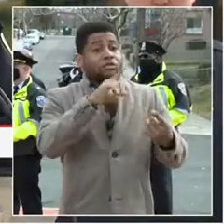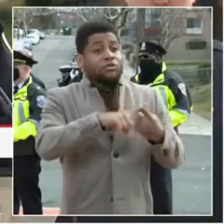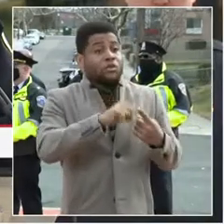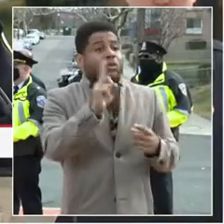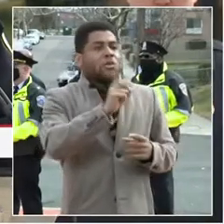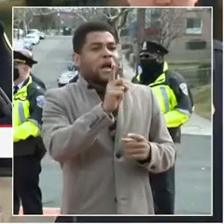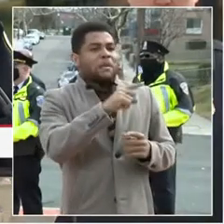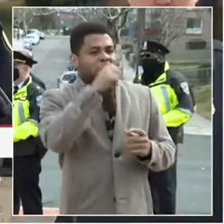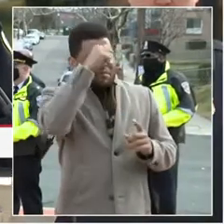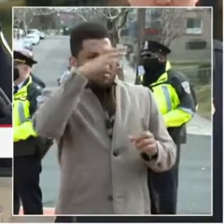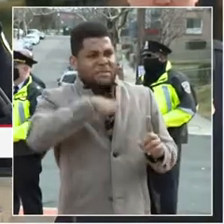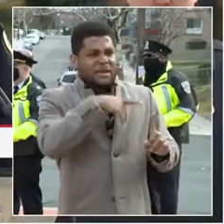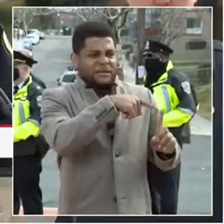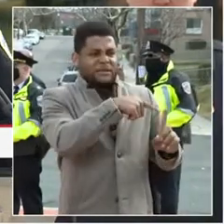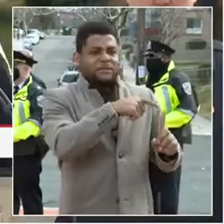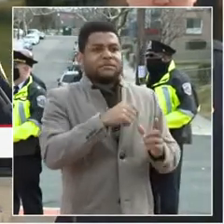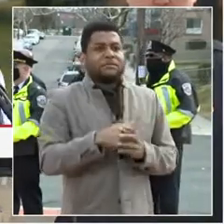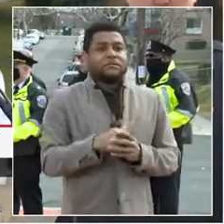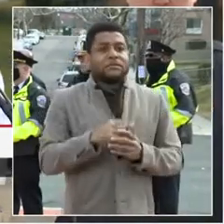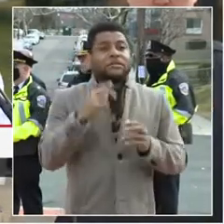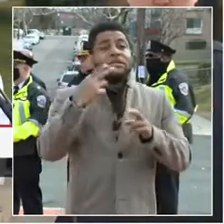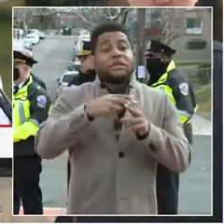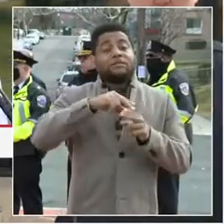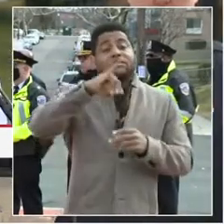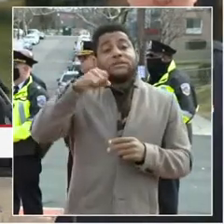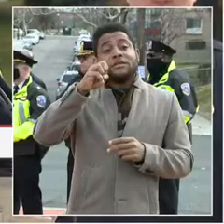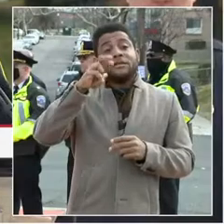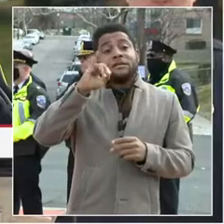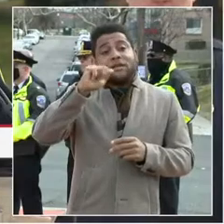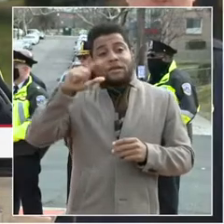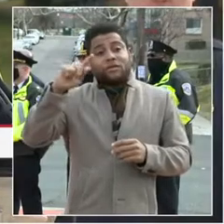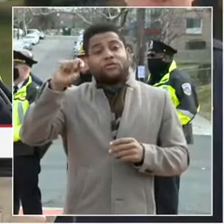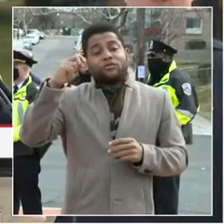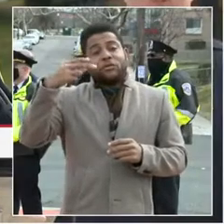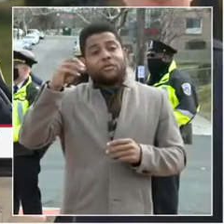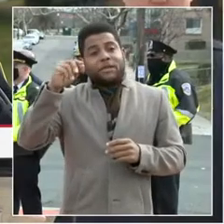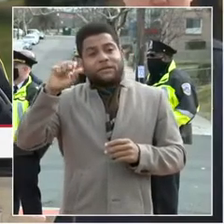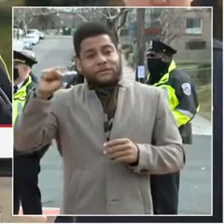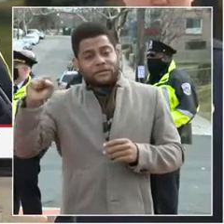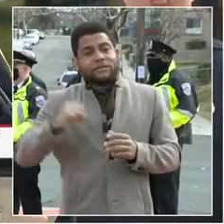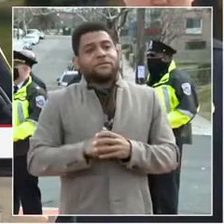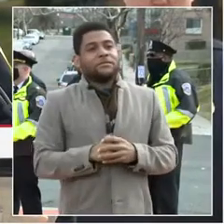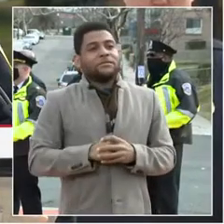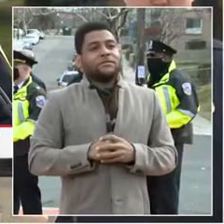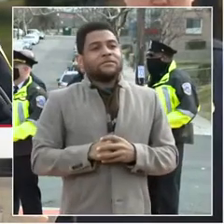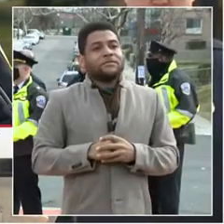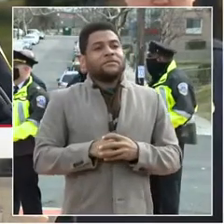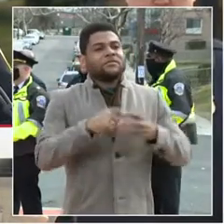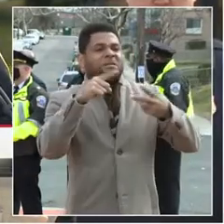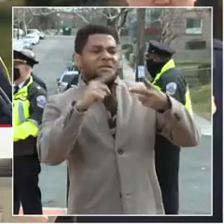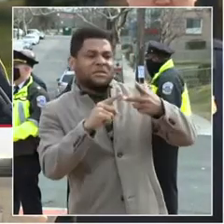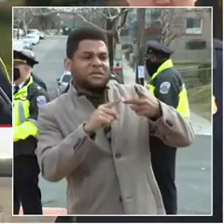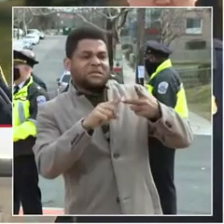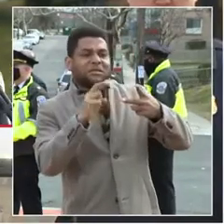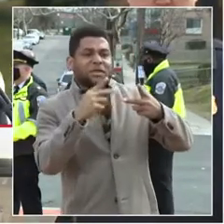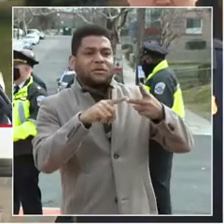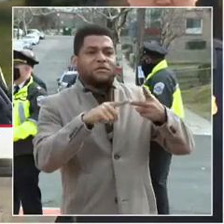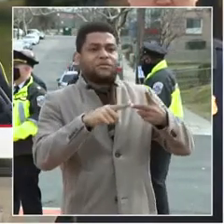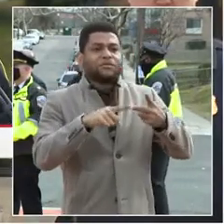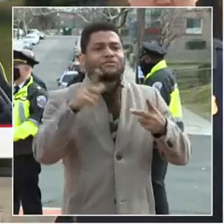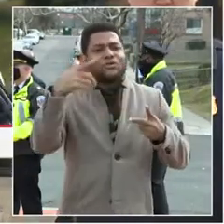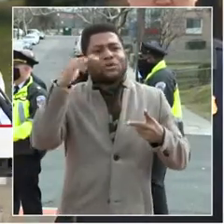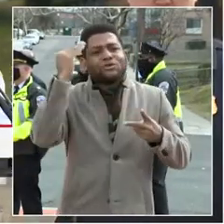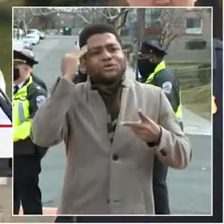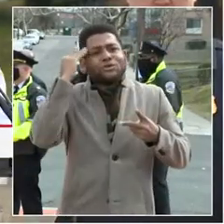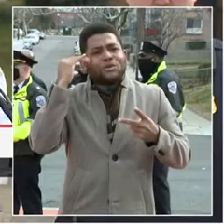second case I wanted to bring your attention to, the mayor really already alluded to this one, talking about the